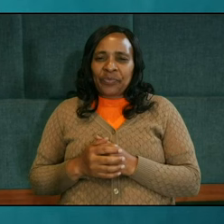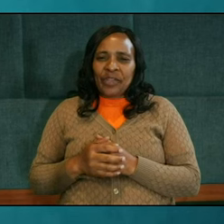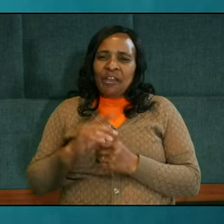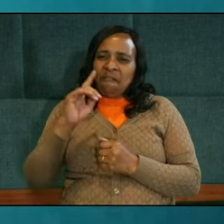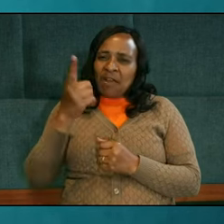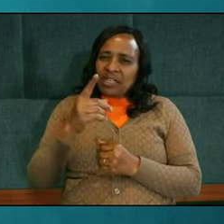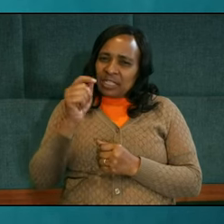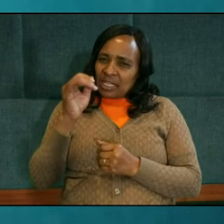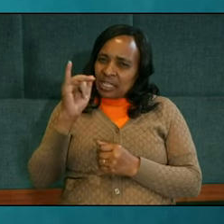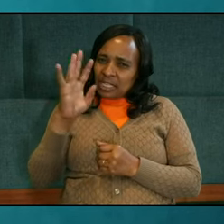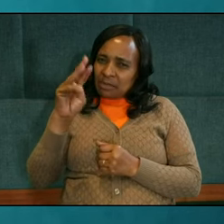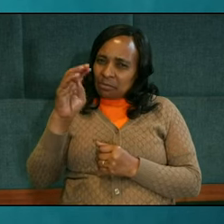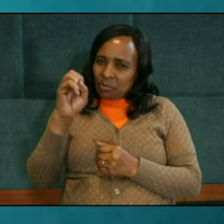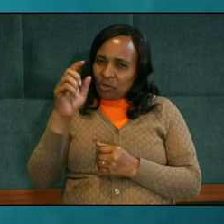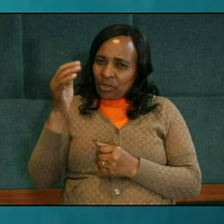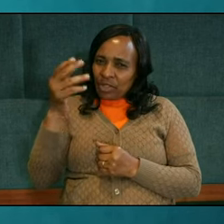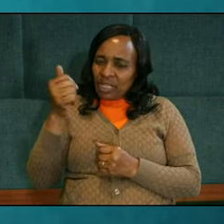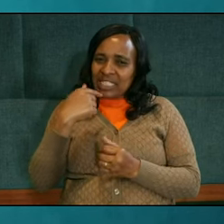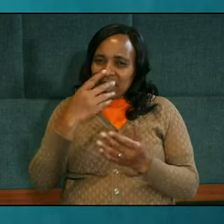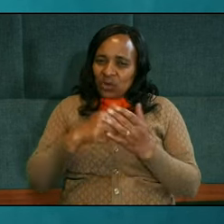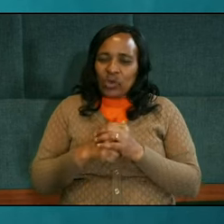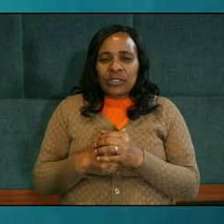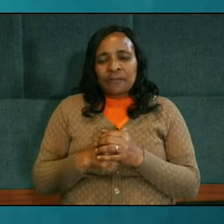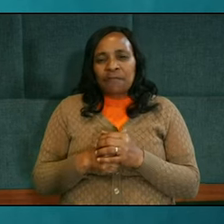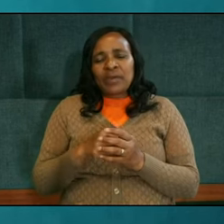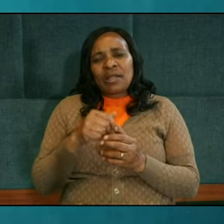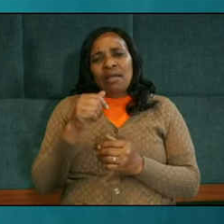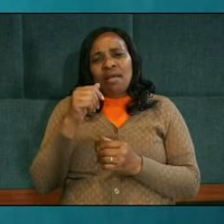1 Timothy 4:1 stands as a warning because we're told that